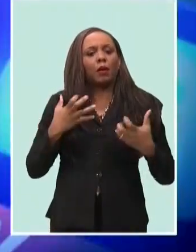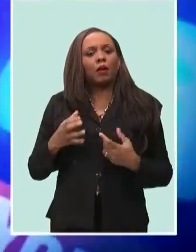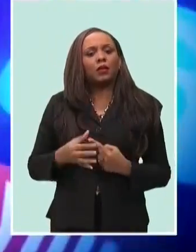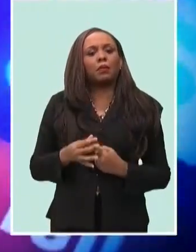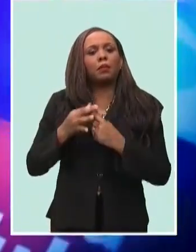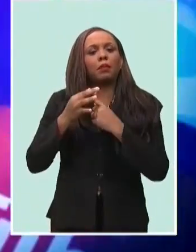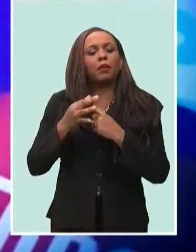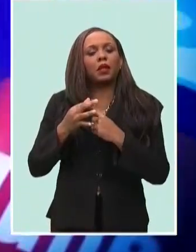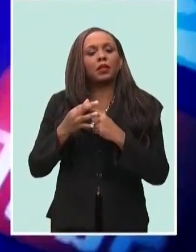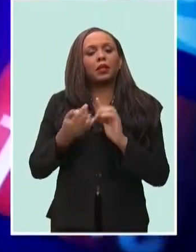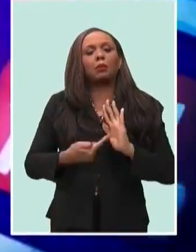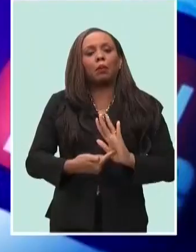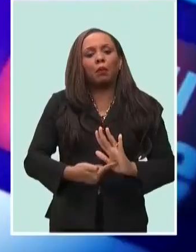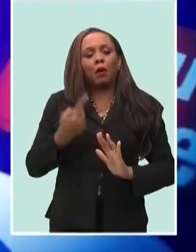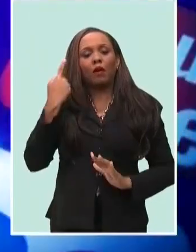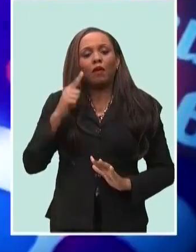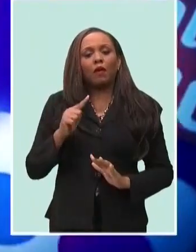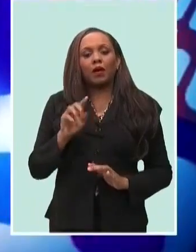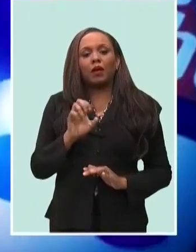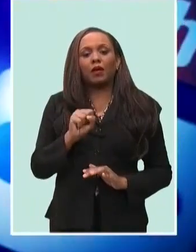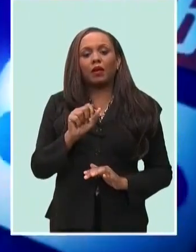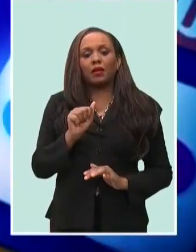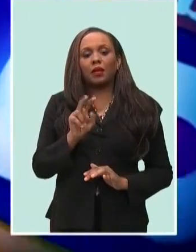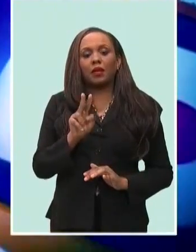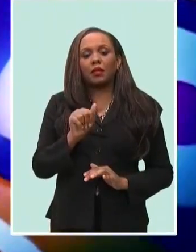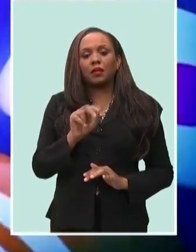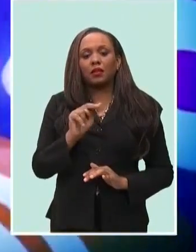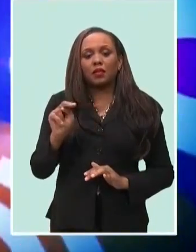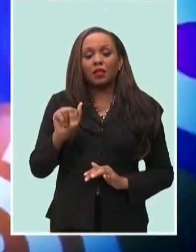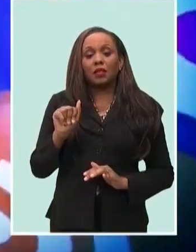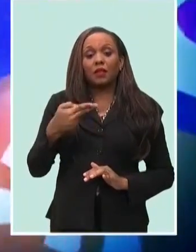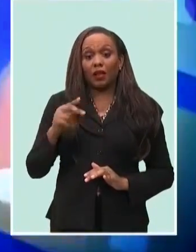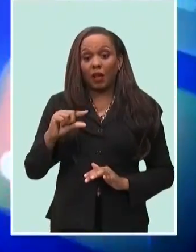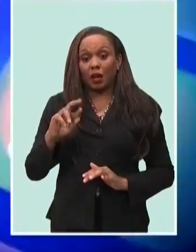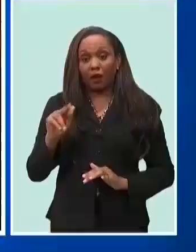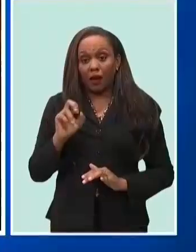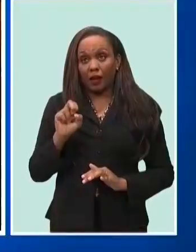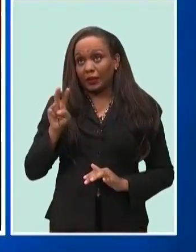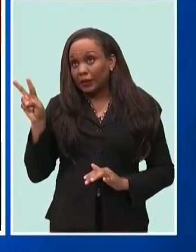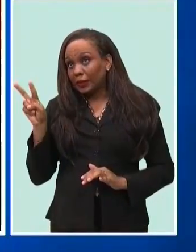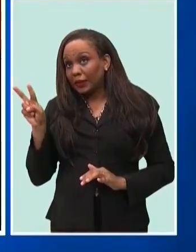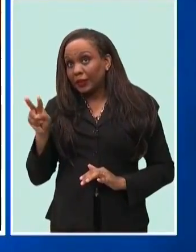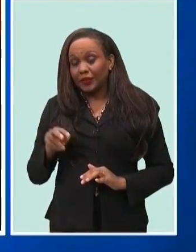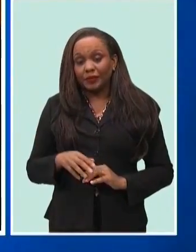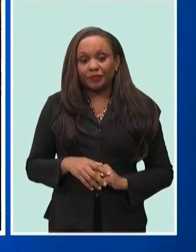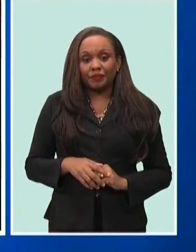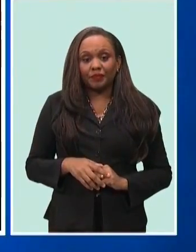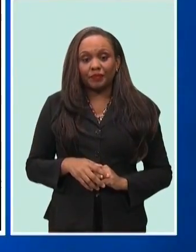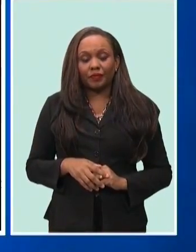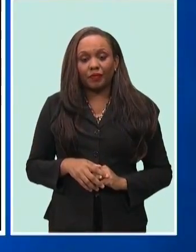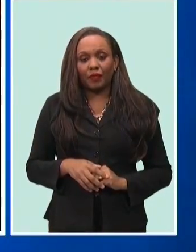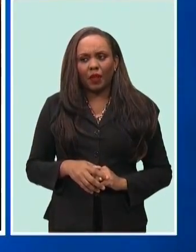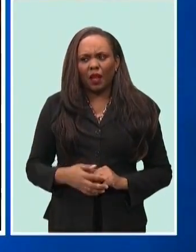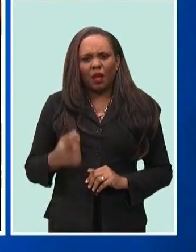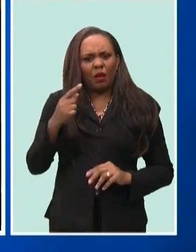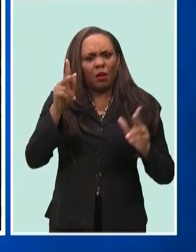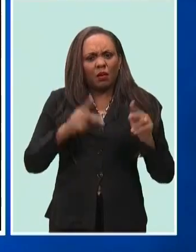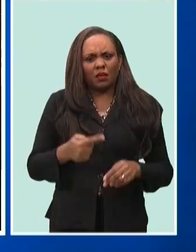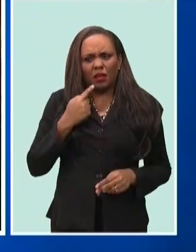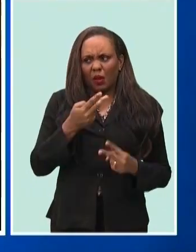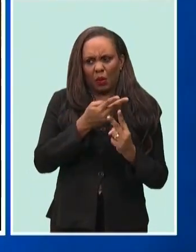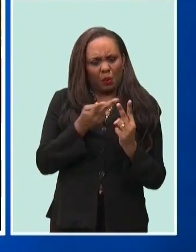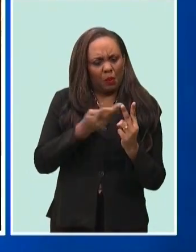year's Carnival. Soca lovers have been sharing their views about that development. Let's take a look. Now, Chevron says while both songs were good,